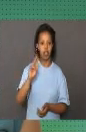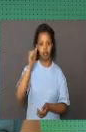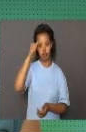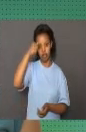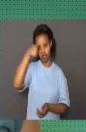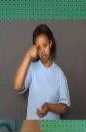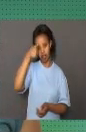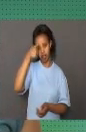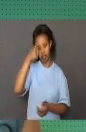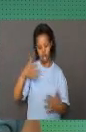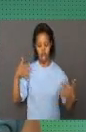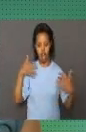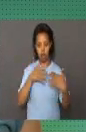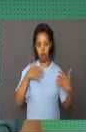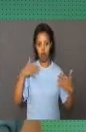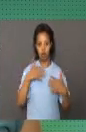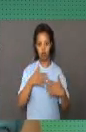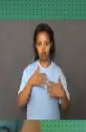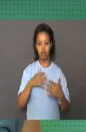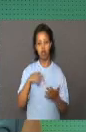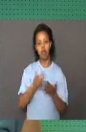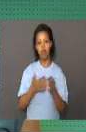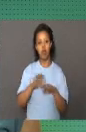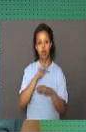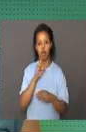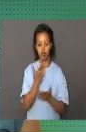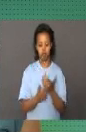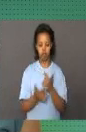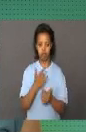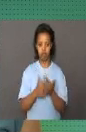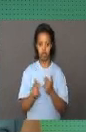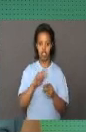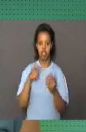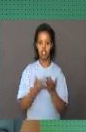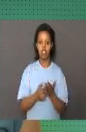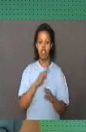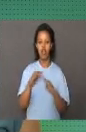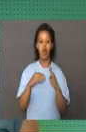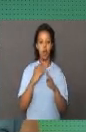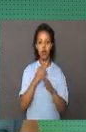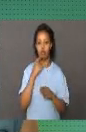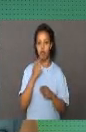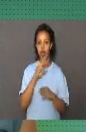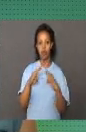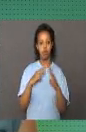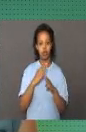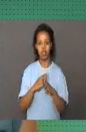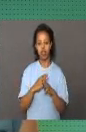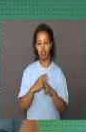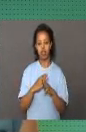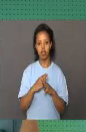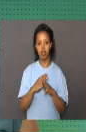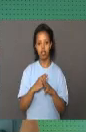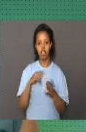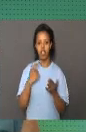HIV/AIDS. We will discuss how the science of biology can help